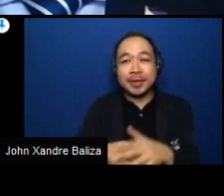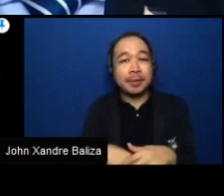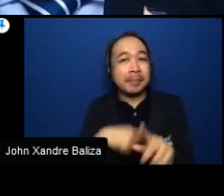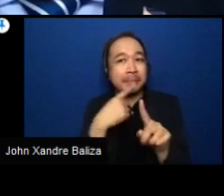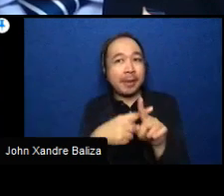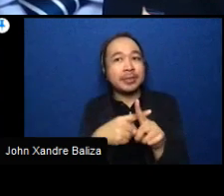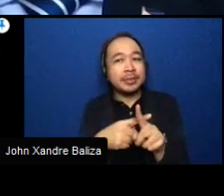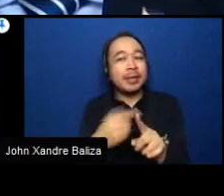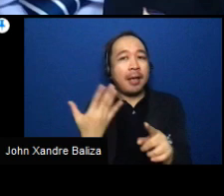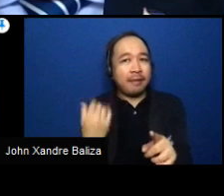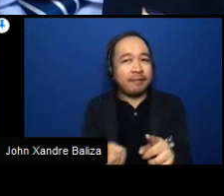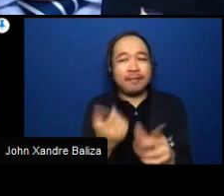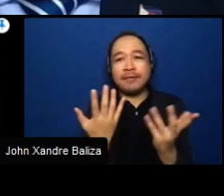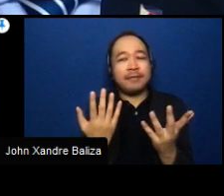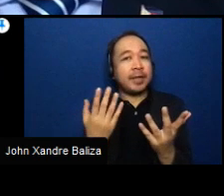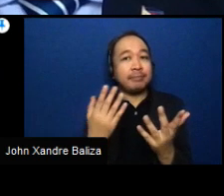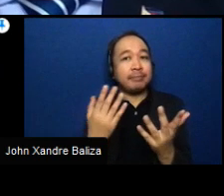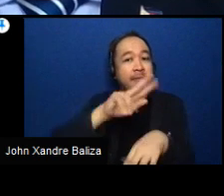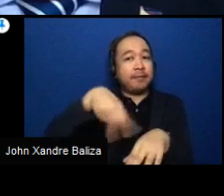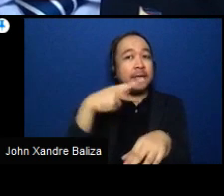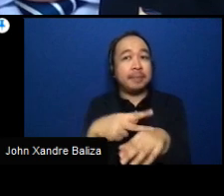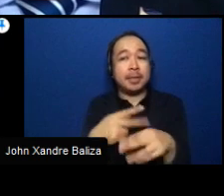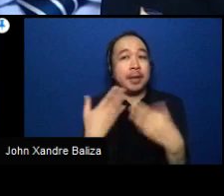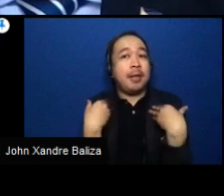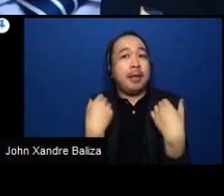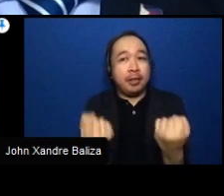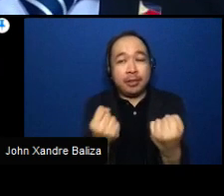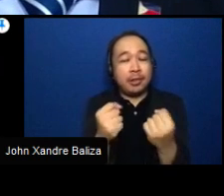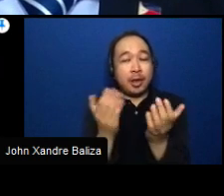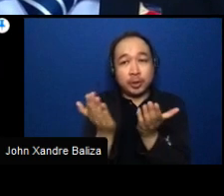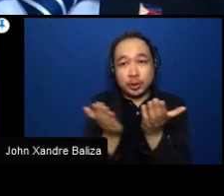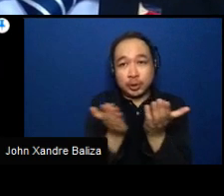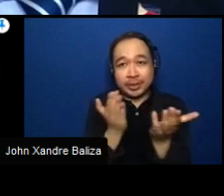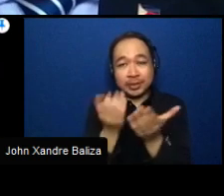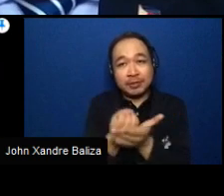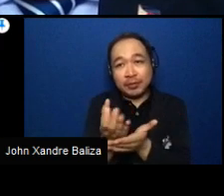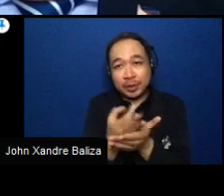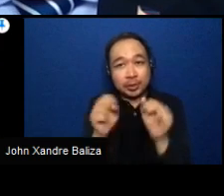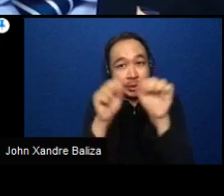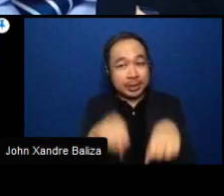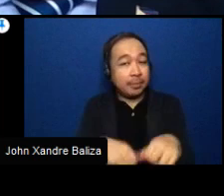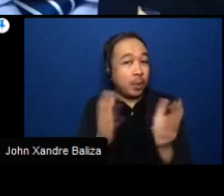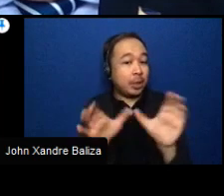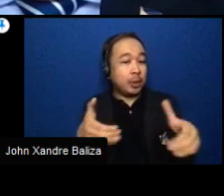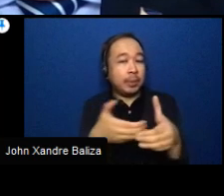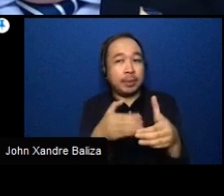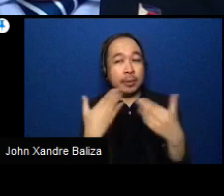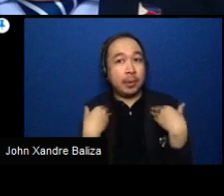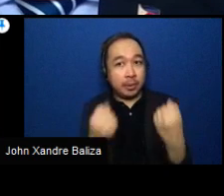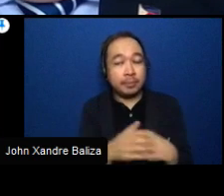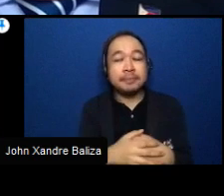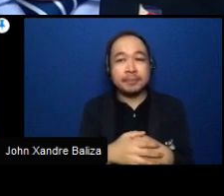Health Services Information System of the Department of Health, civil registration and vital